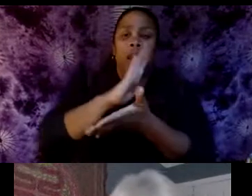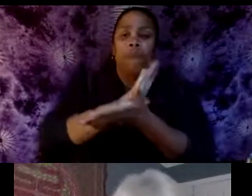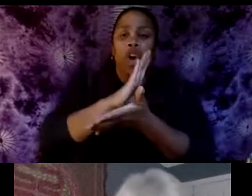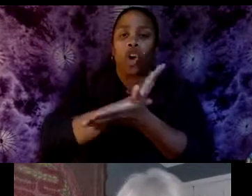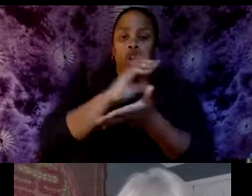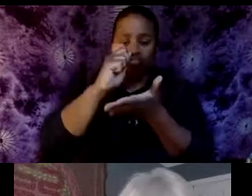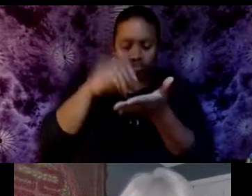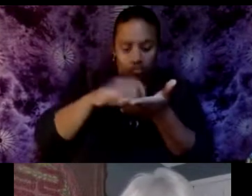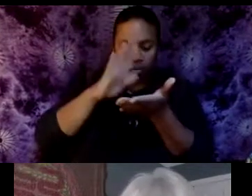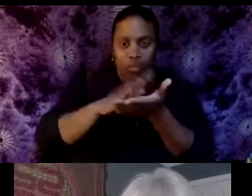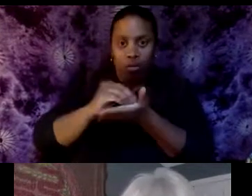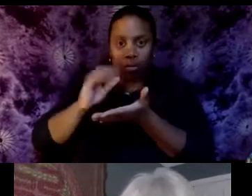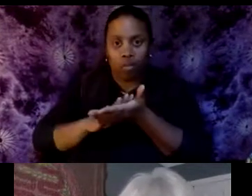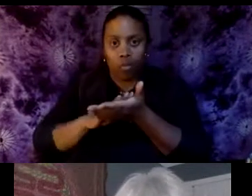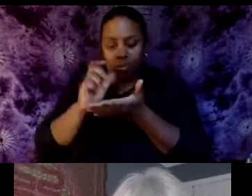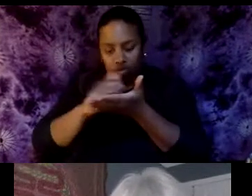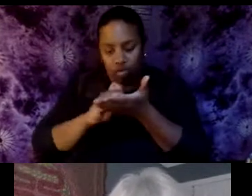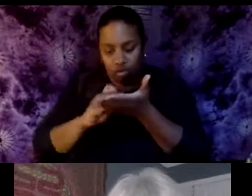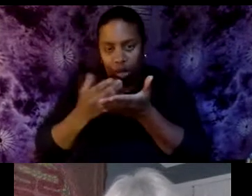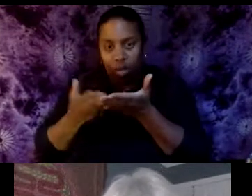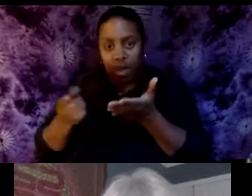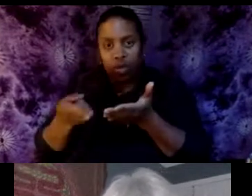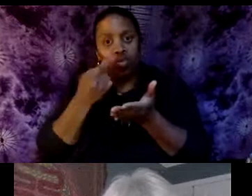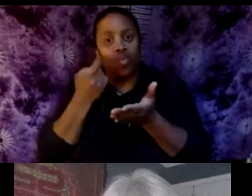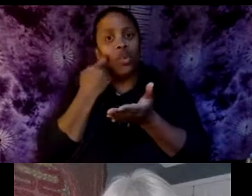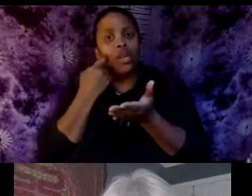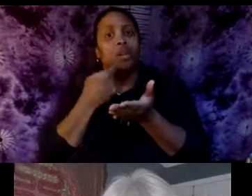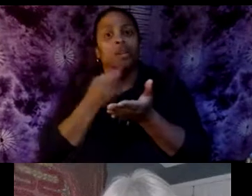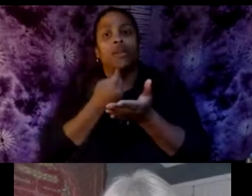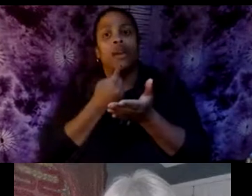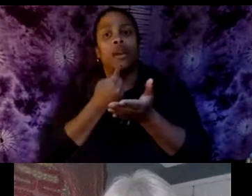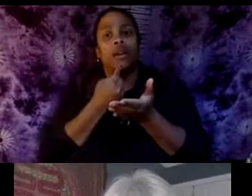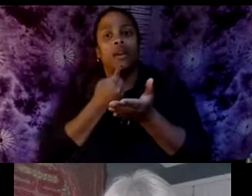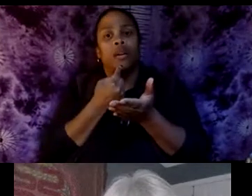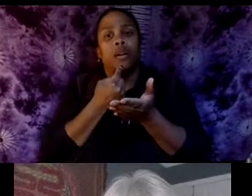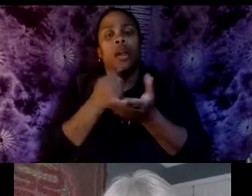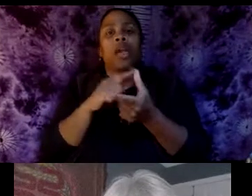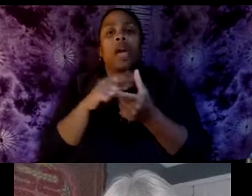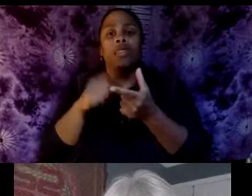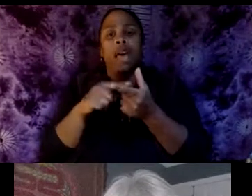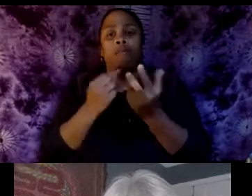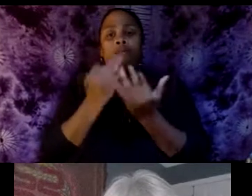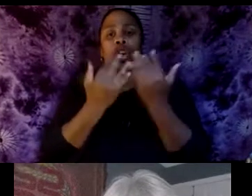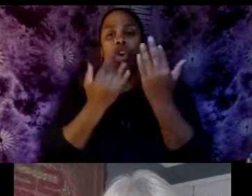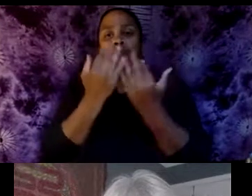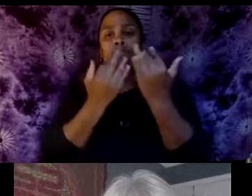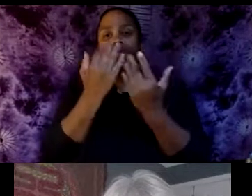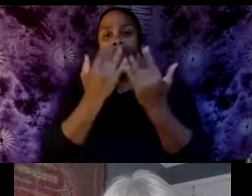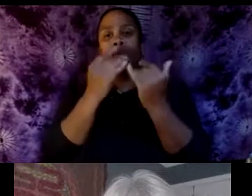those things you said, and then in some safe way, burn it. You need to see